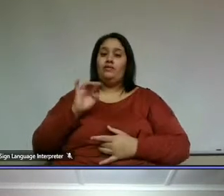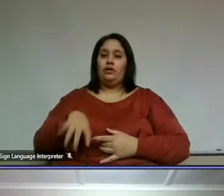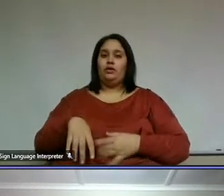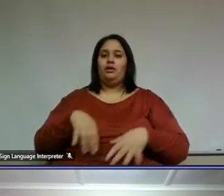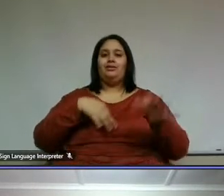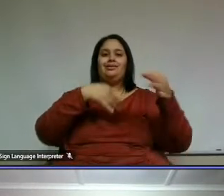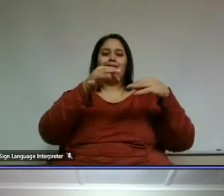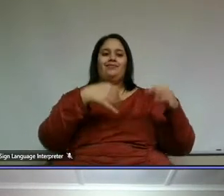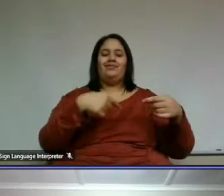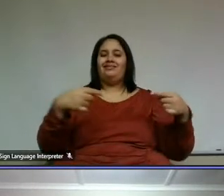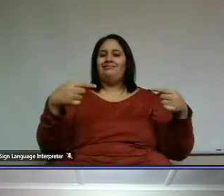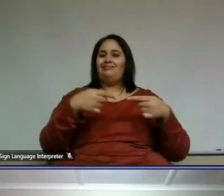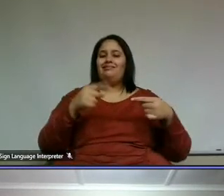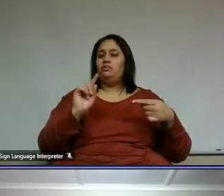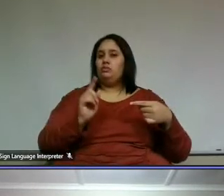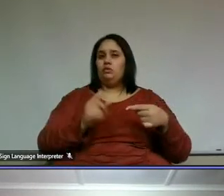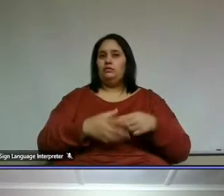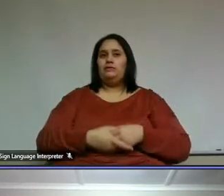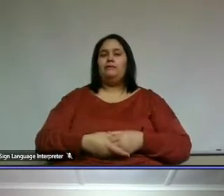definition of